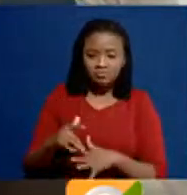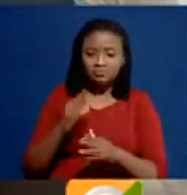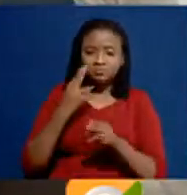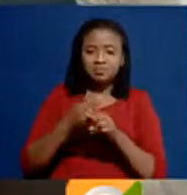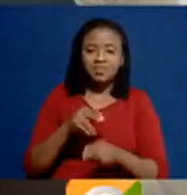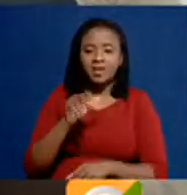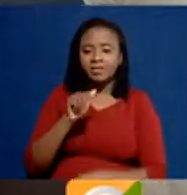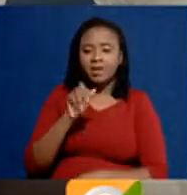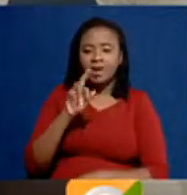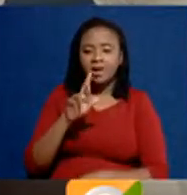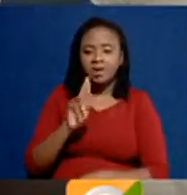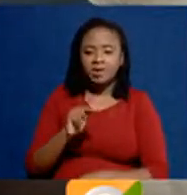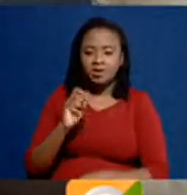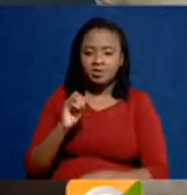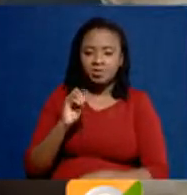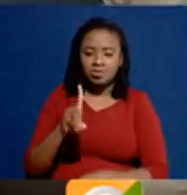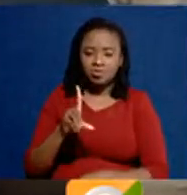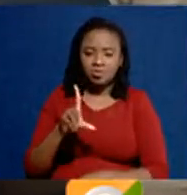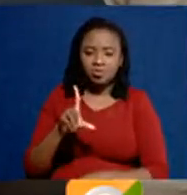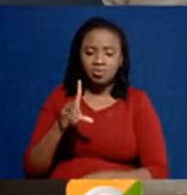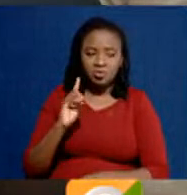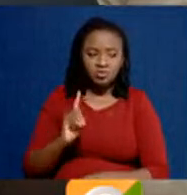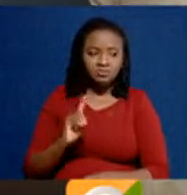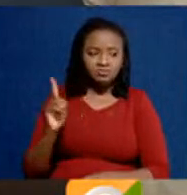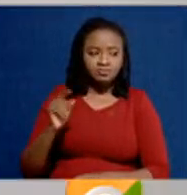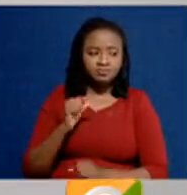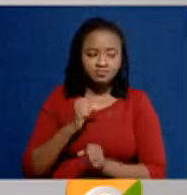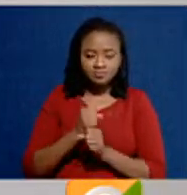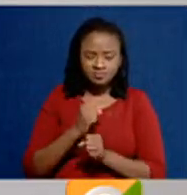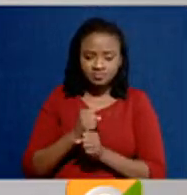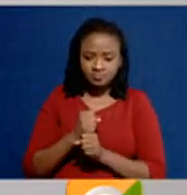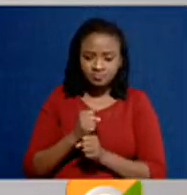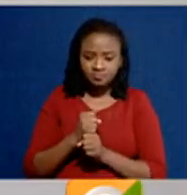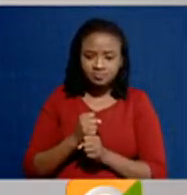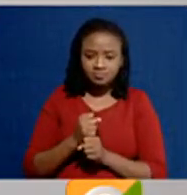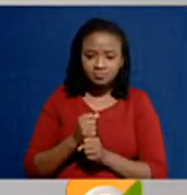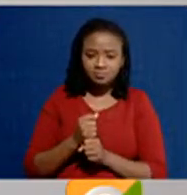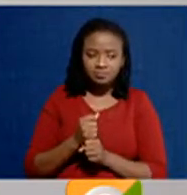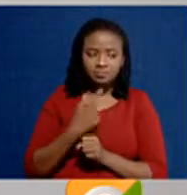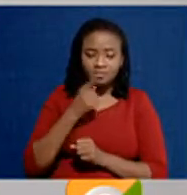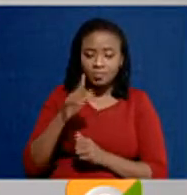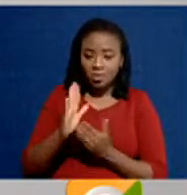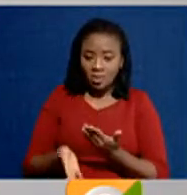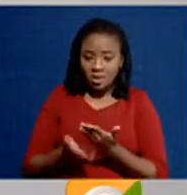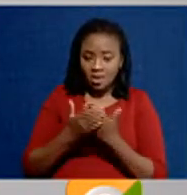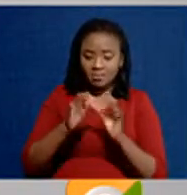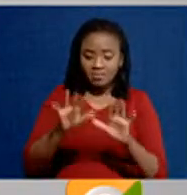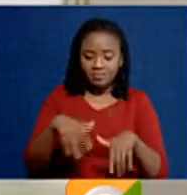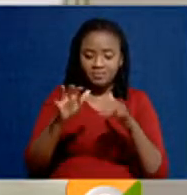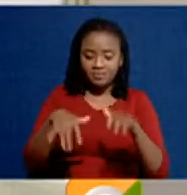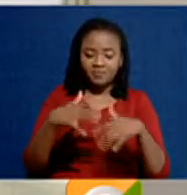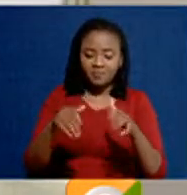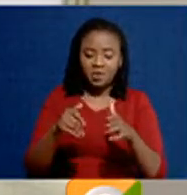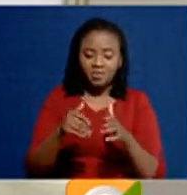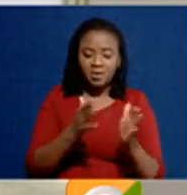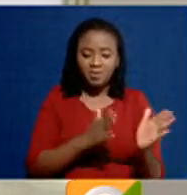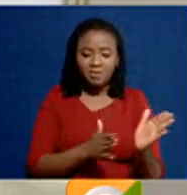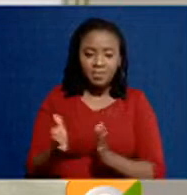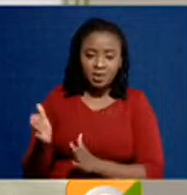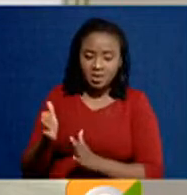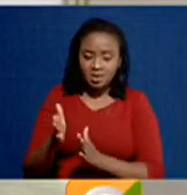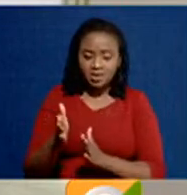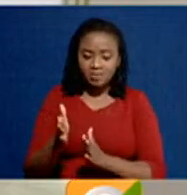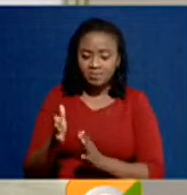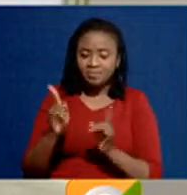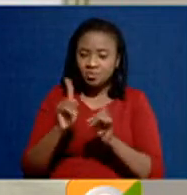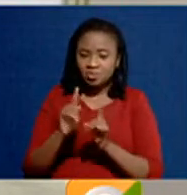been working on this project, which he says is key in helping small-scale farmers plan. The reason we came up with this project is because